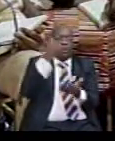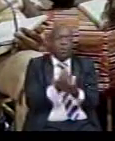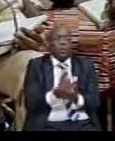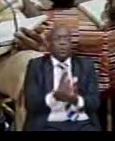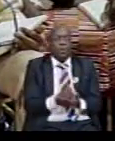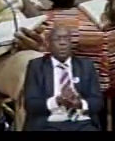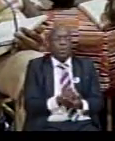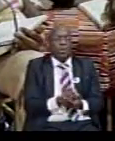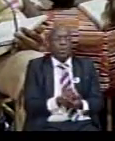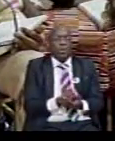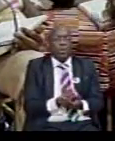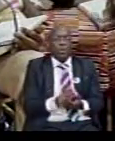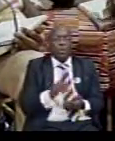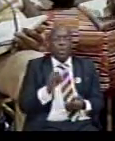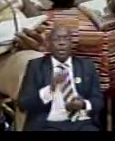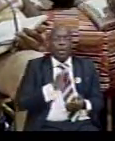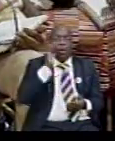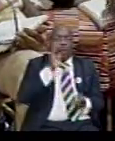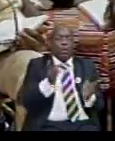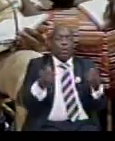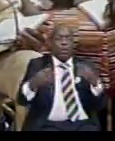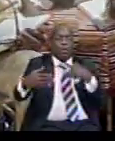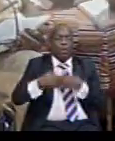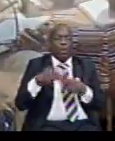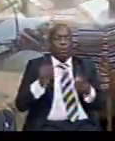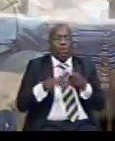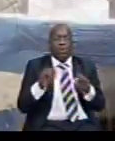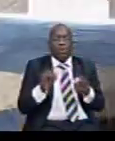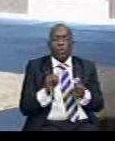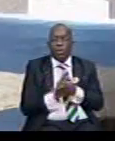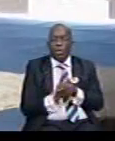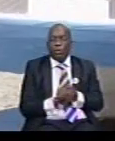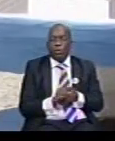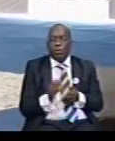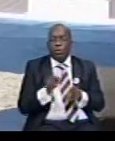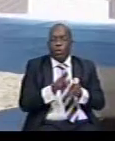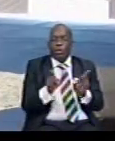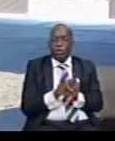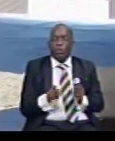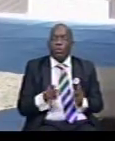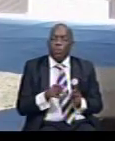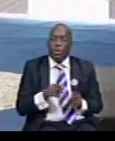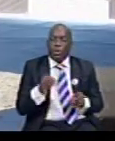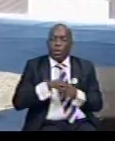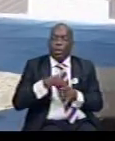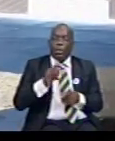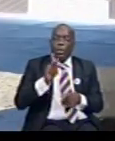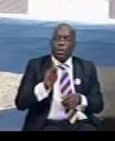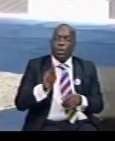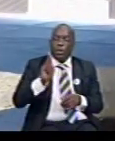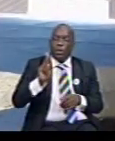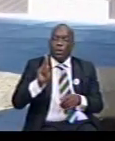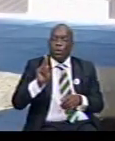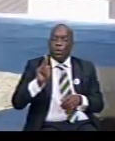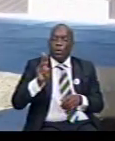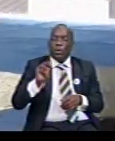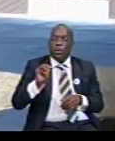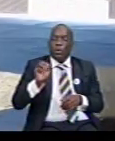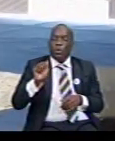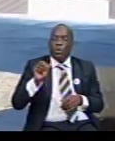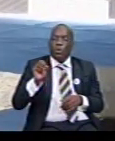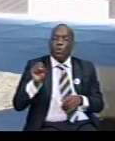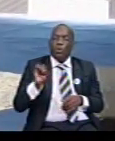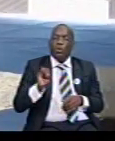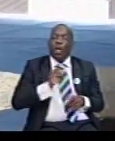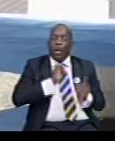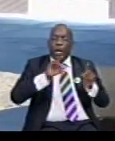I'm coming back to that verse. It was in Kumasi again. I went for one of those meetings I spoke